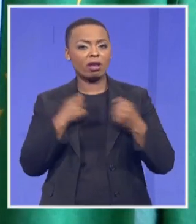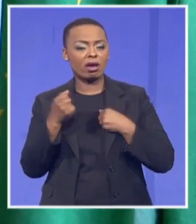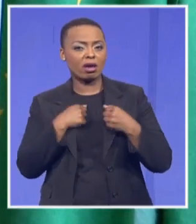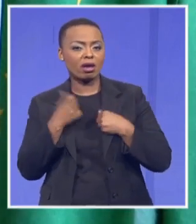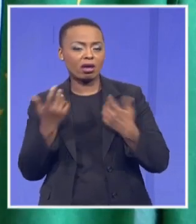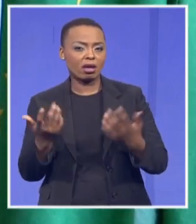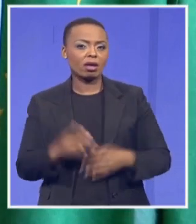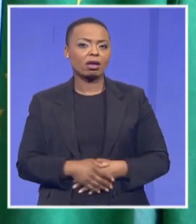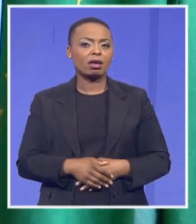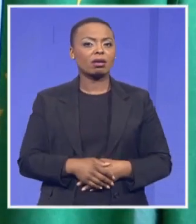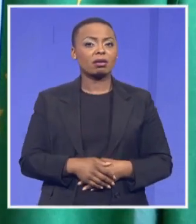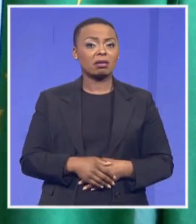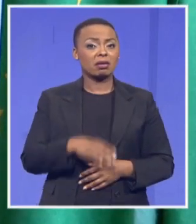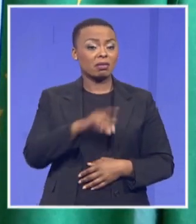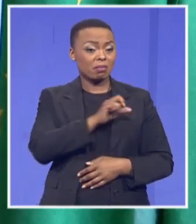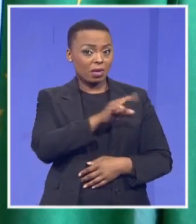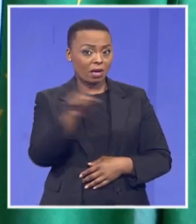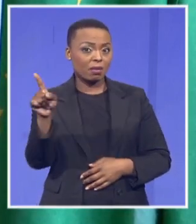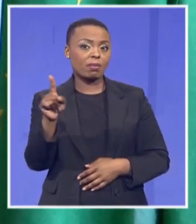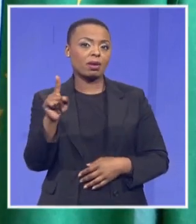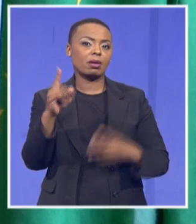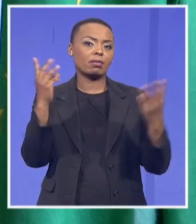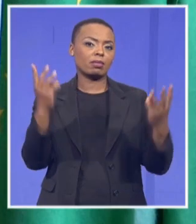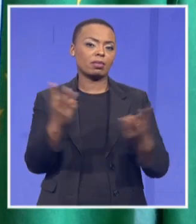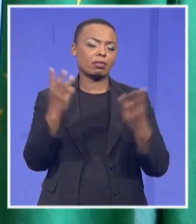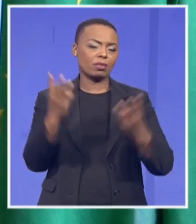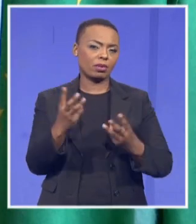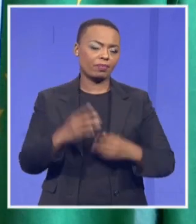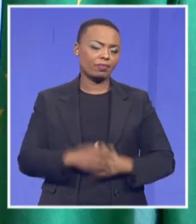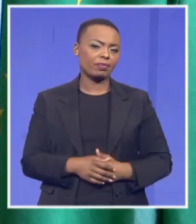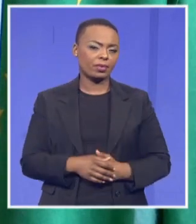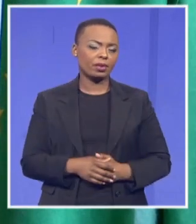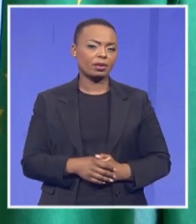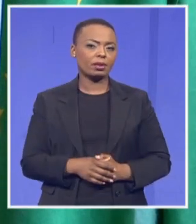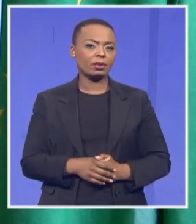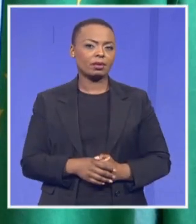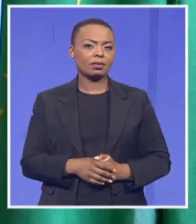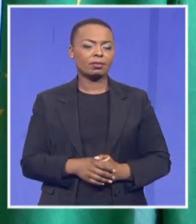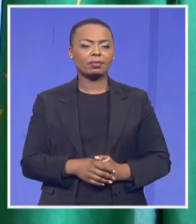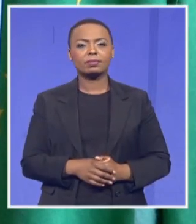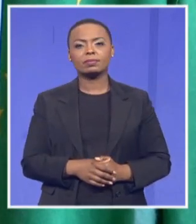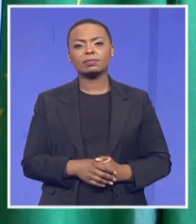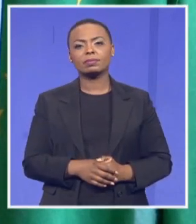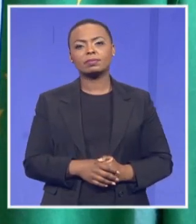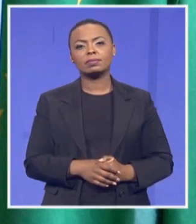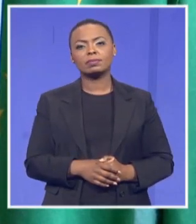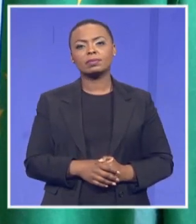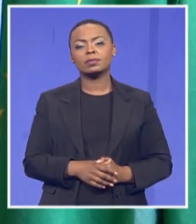people. There's also the what I would call the economic